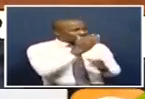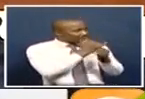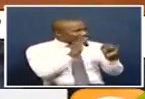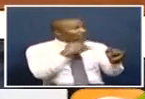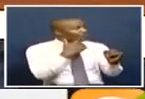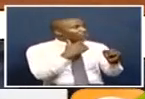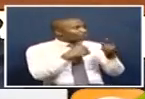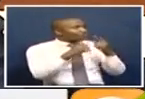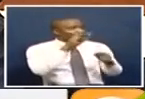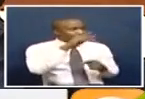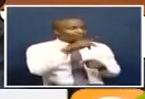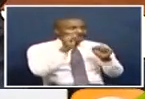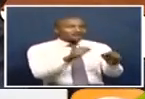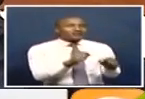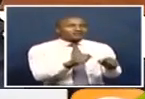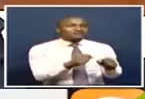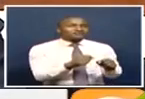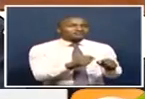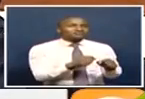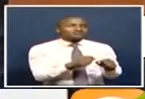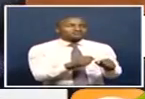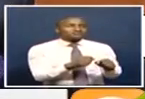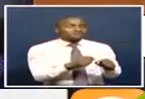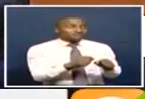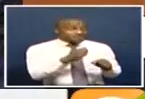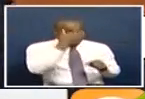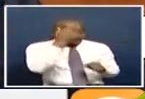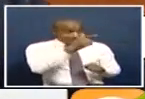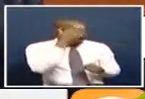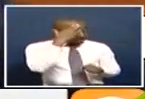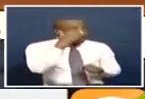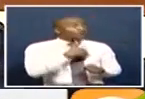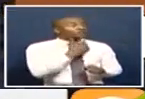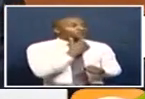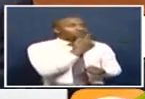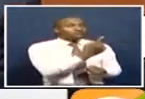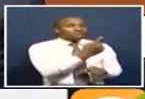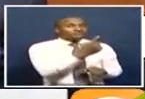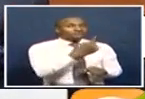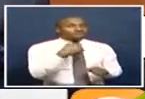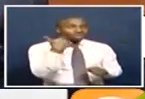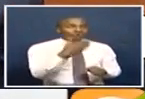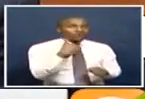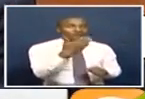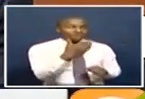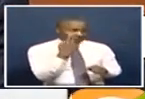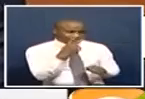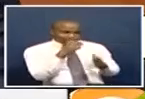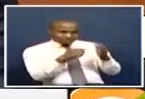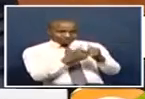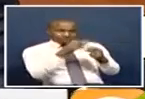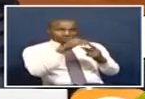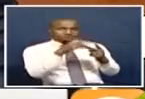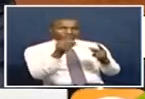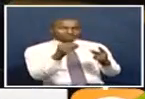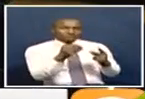to become MPs. MPs, don't dismiss them. Yeah. Because, you know, let me tell you, all was not good during nominations. And it has been like... No,